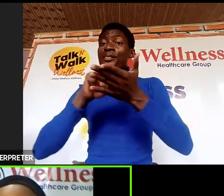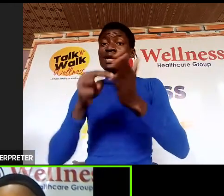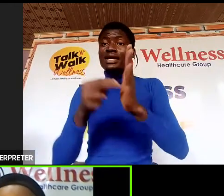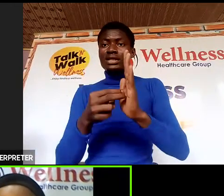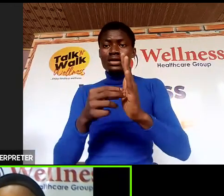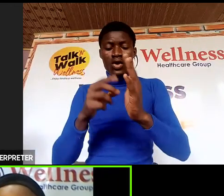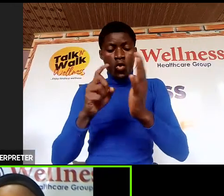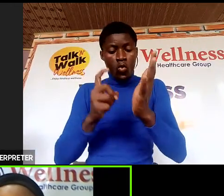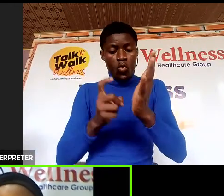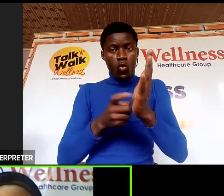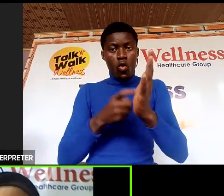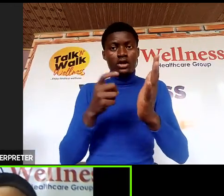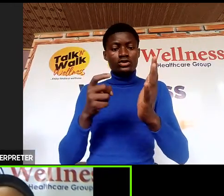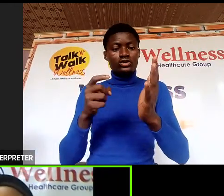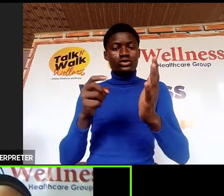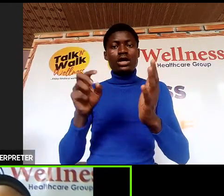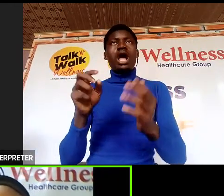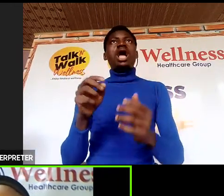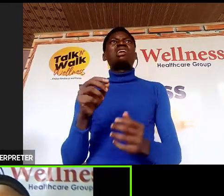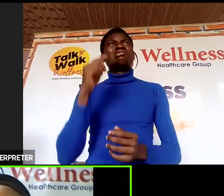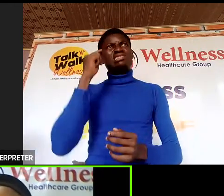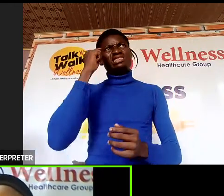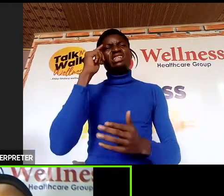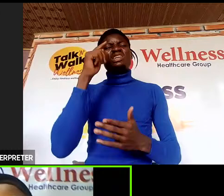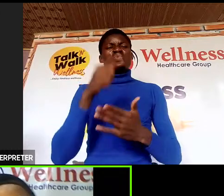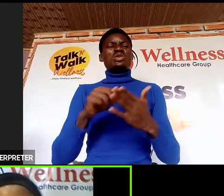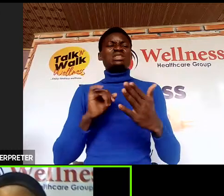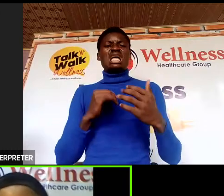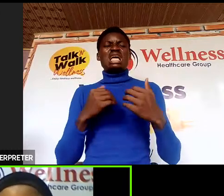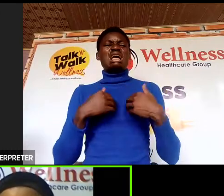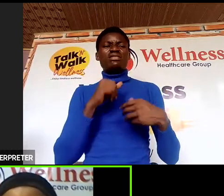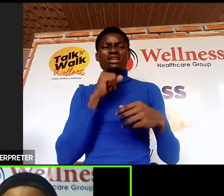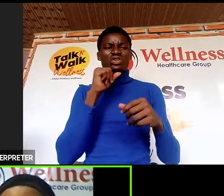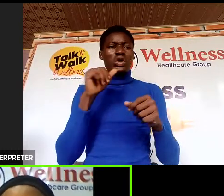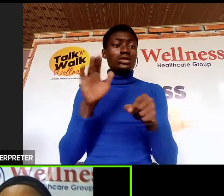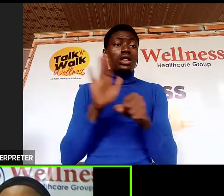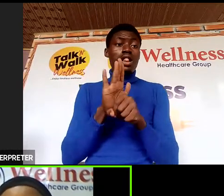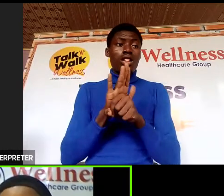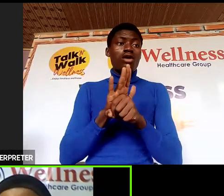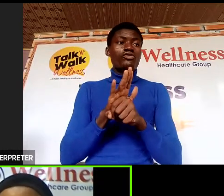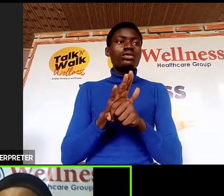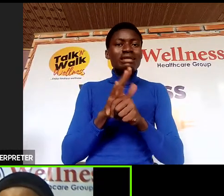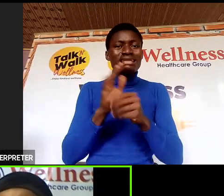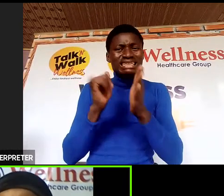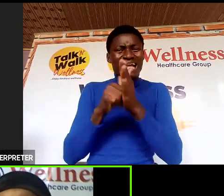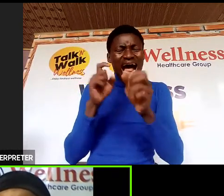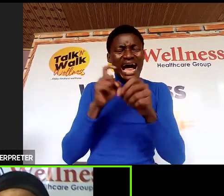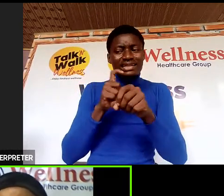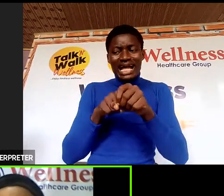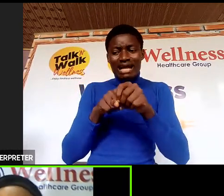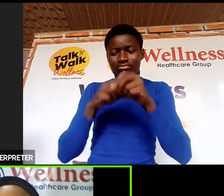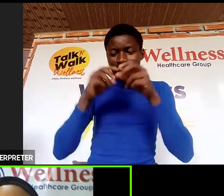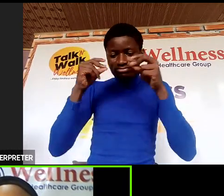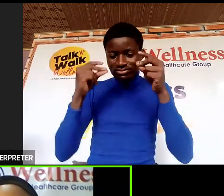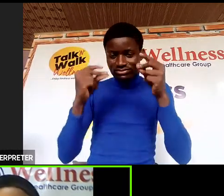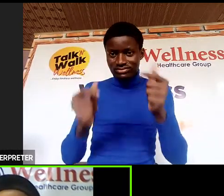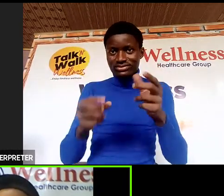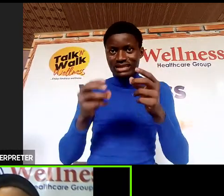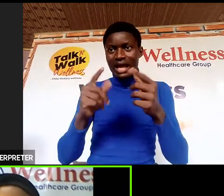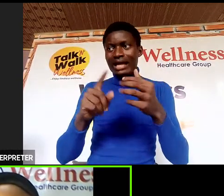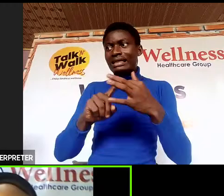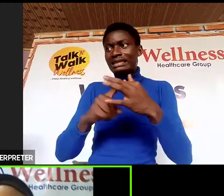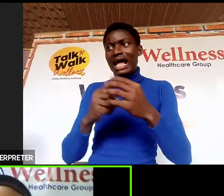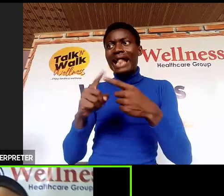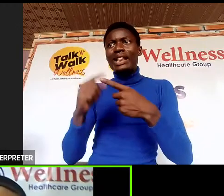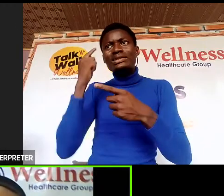for you to begin to look at it. Not when it is not coming in at all. when you already know that the plan you have, especially